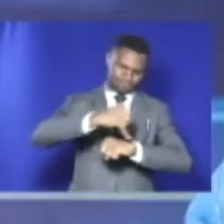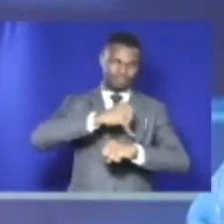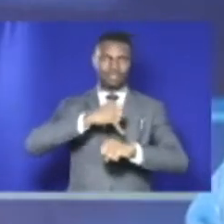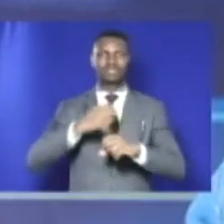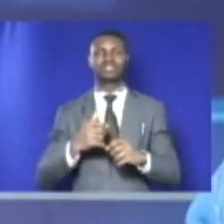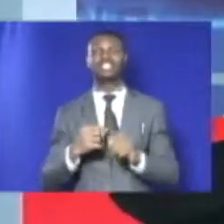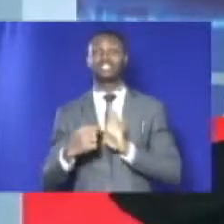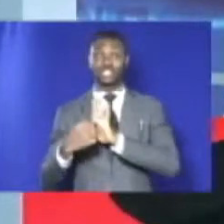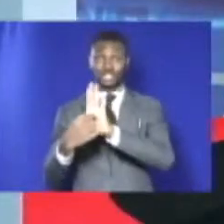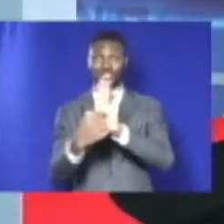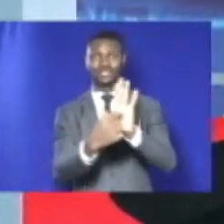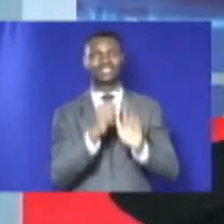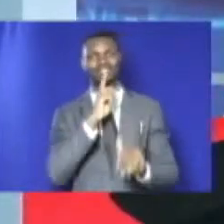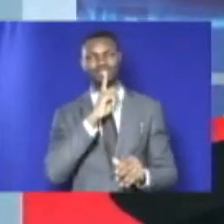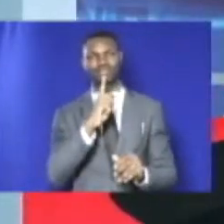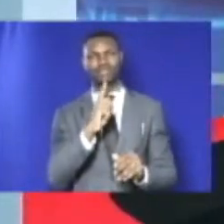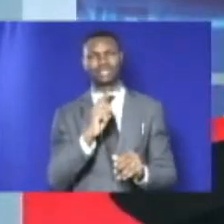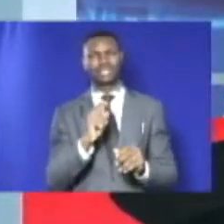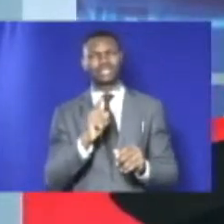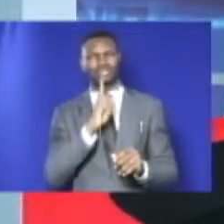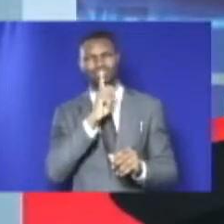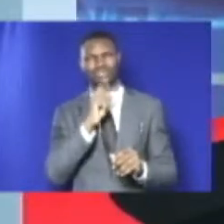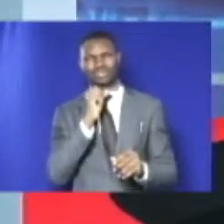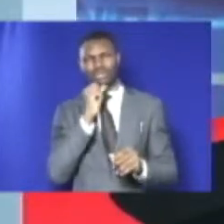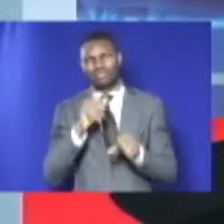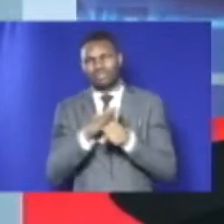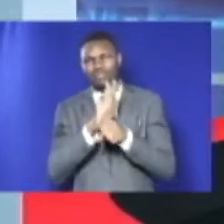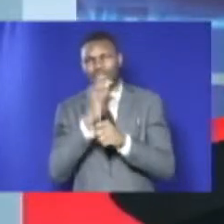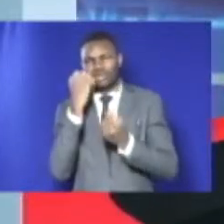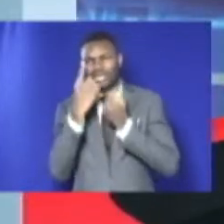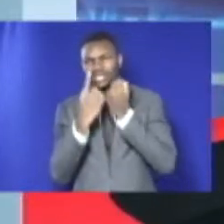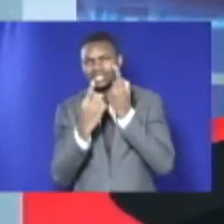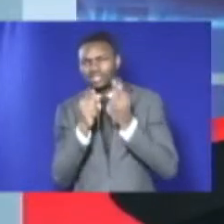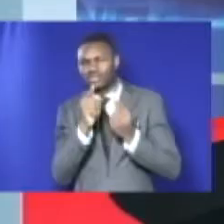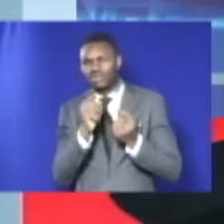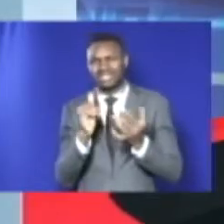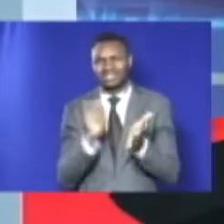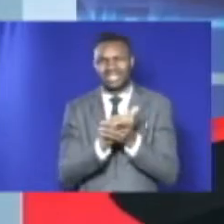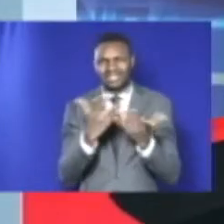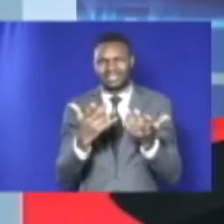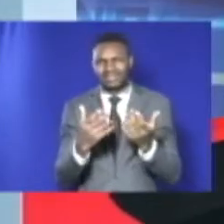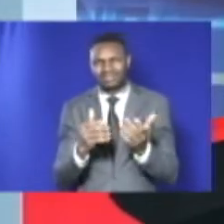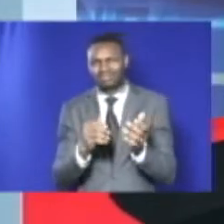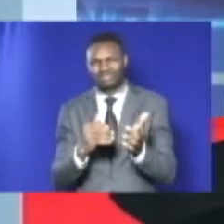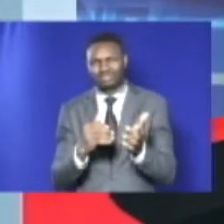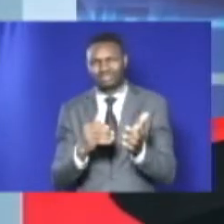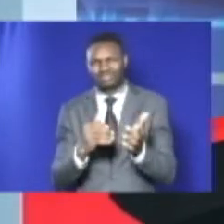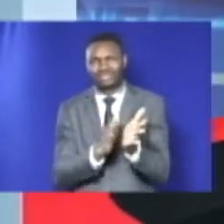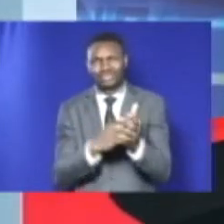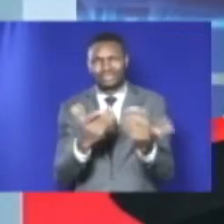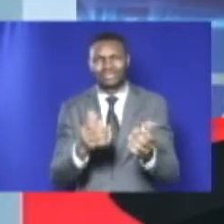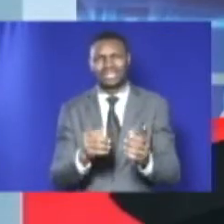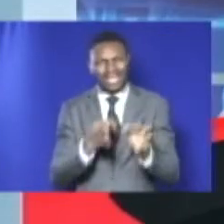Dr. Uche, I'm not really cutting you short there, but it sounds too academic, this. How would you explain this to a layman?